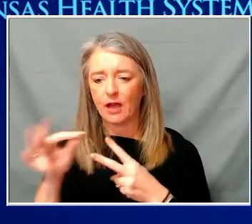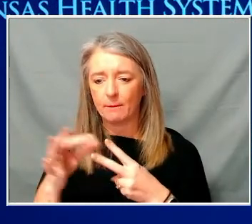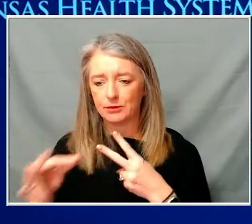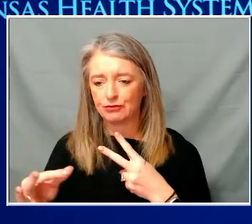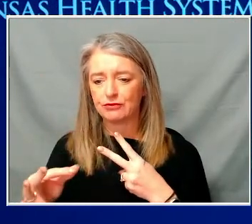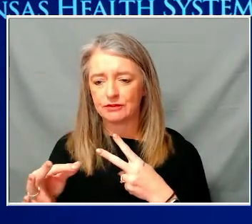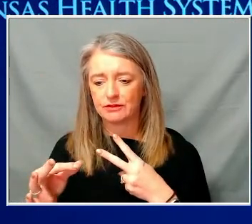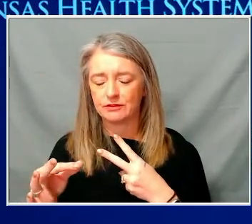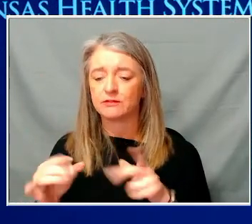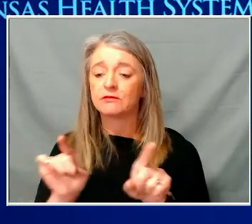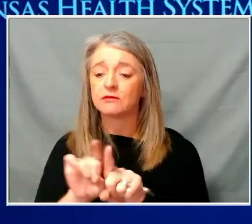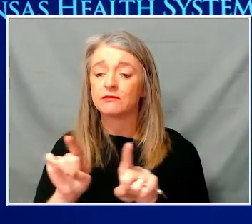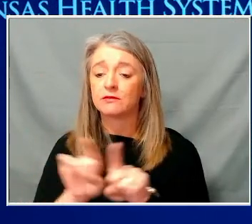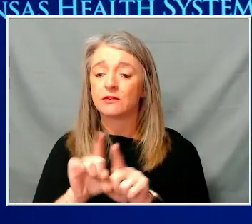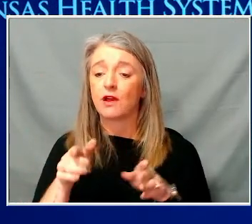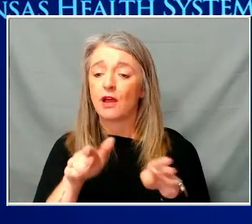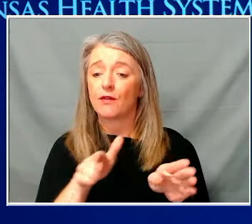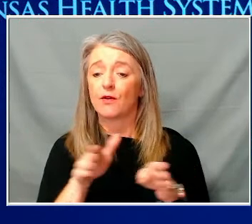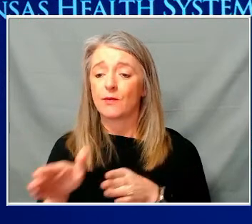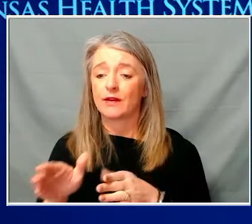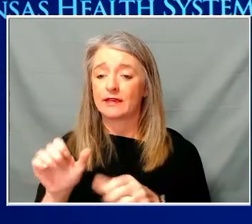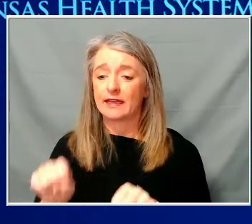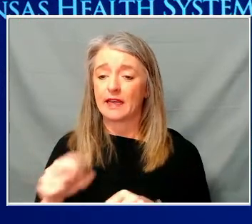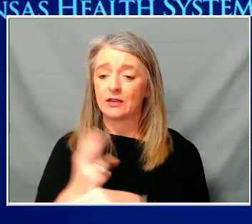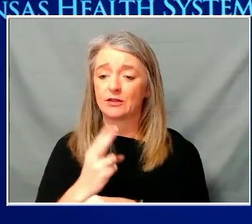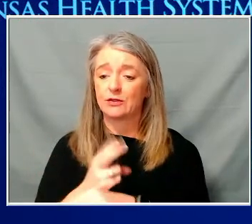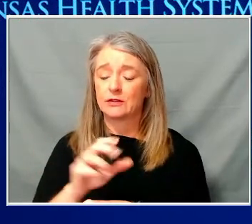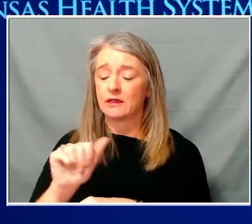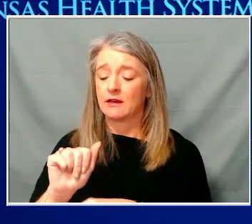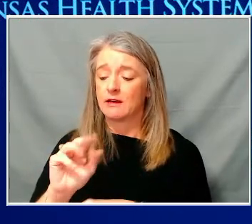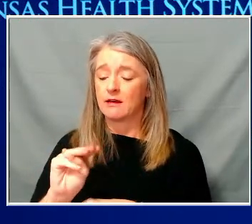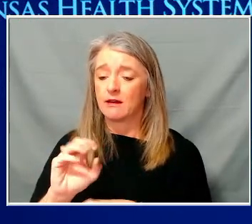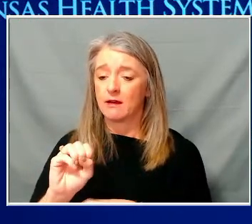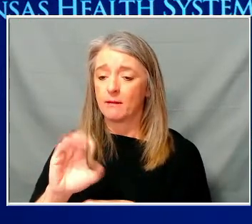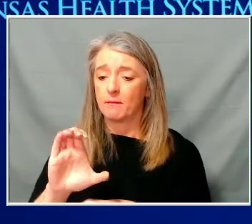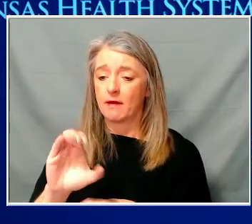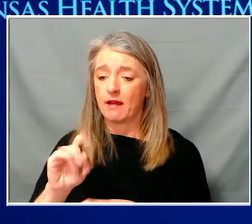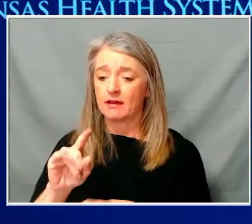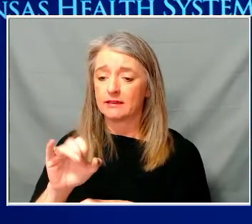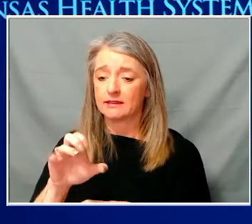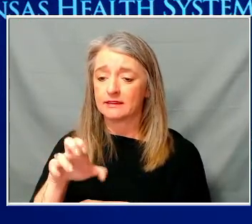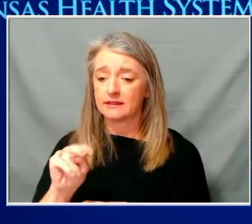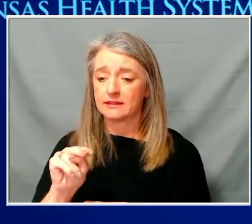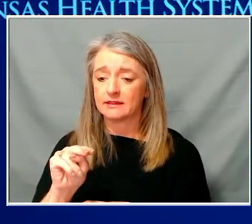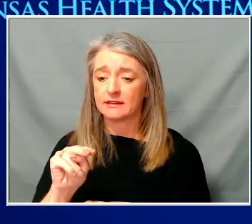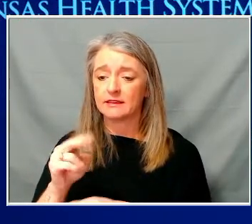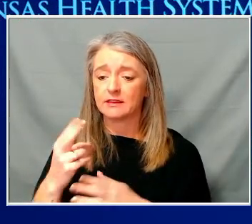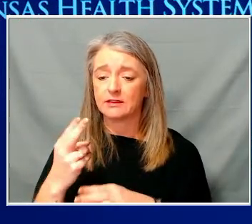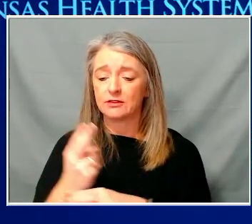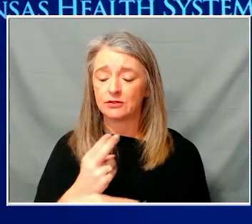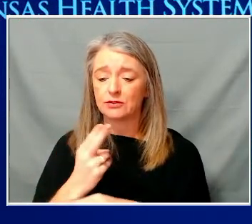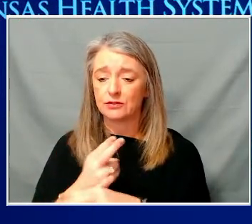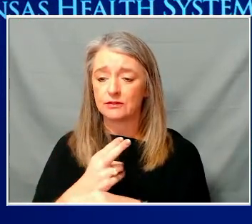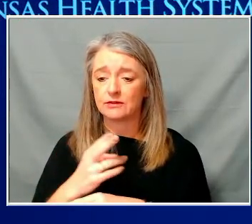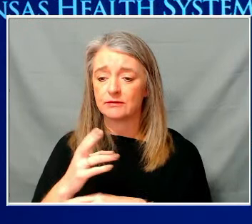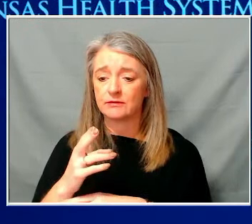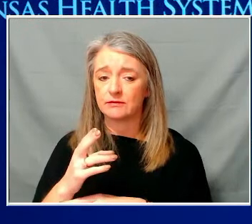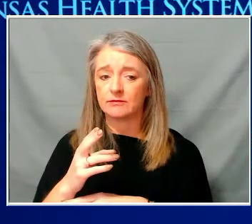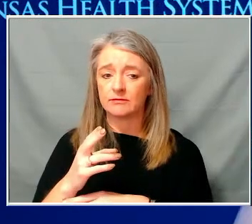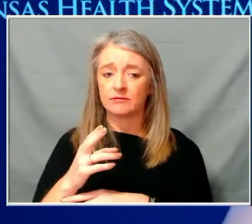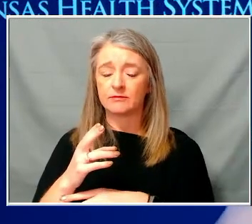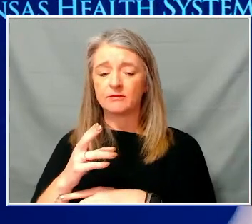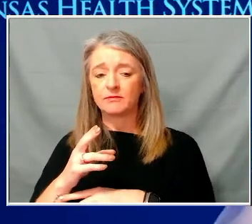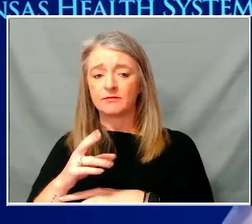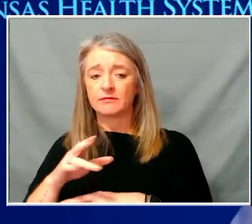there's also other ways you can use amoxicillin. And so if you have a child that can take applesauce, you can get the alternative version of